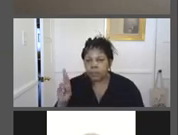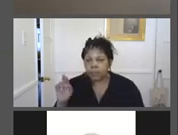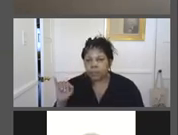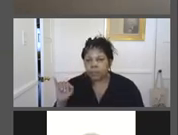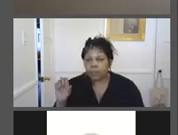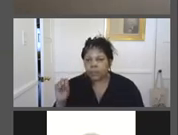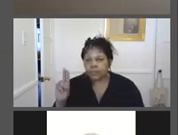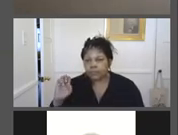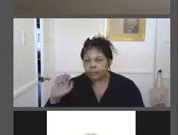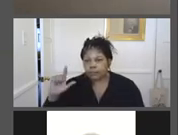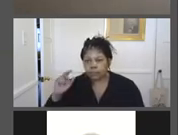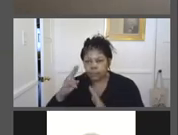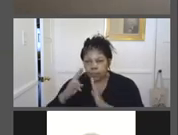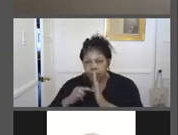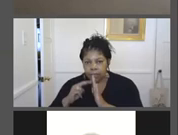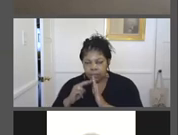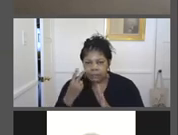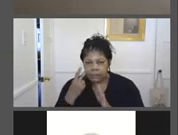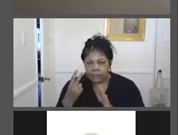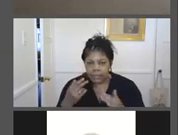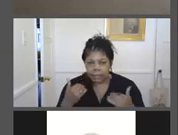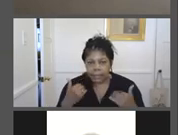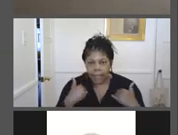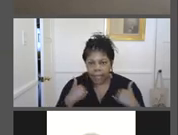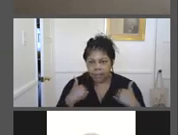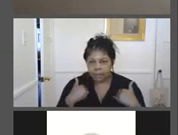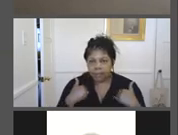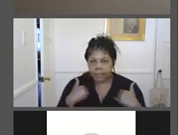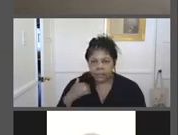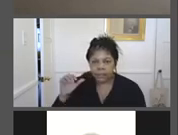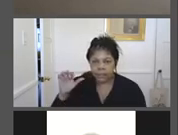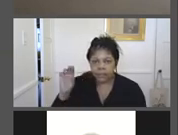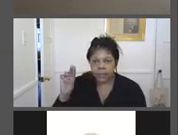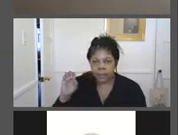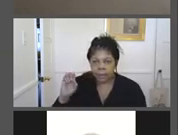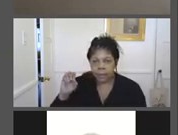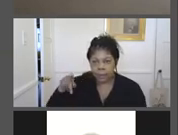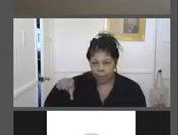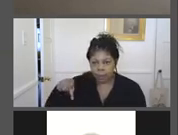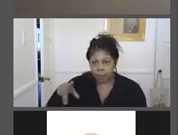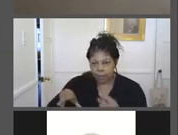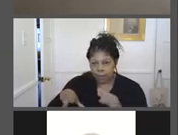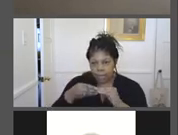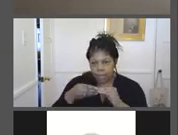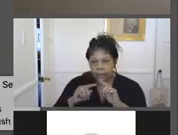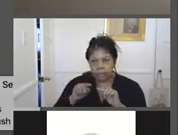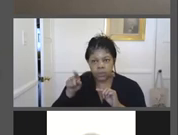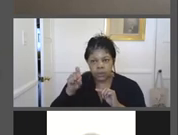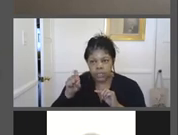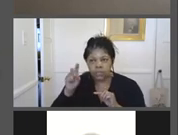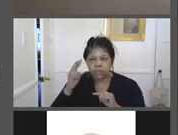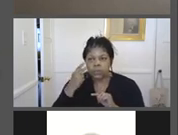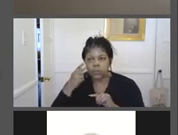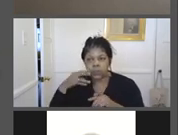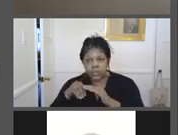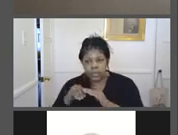have the mop brush that I added it, but for you, you'll have to go down to libraries and you go to bristle